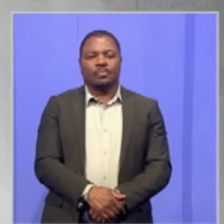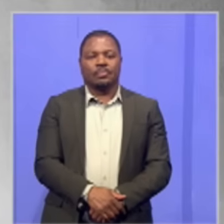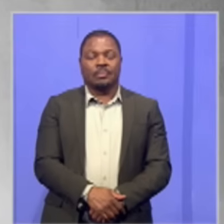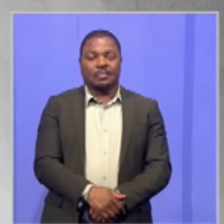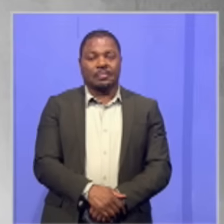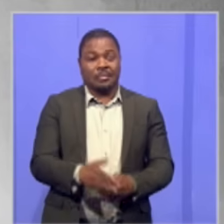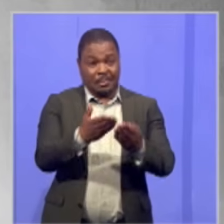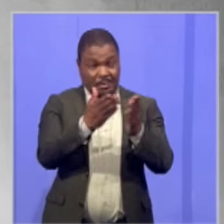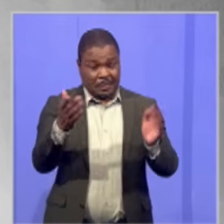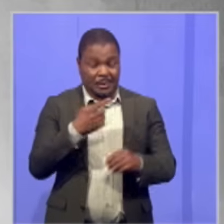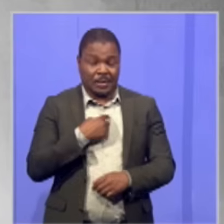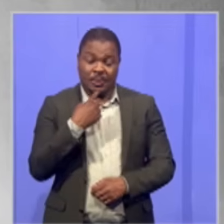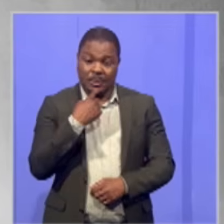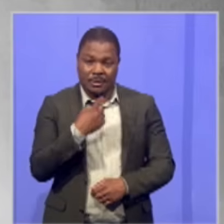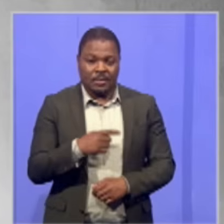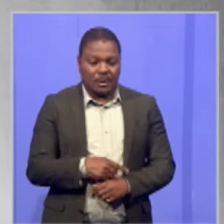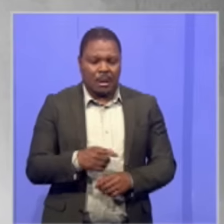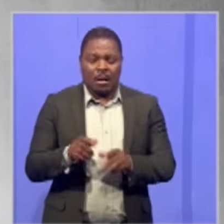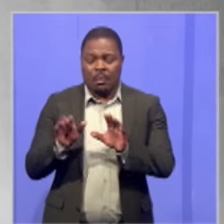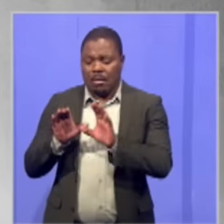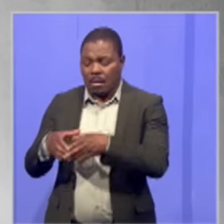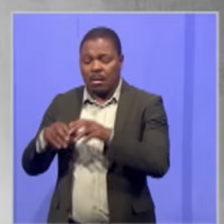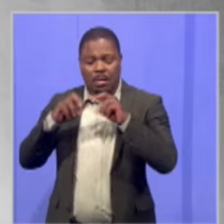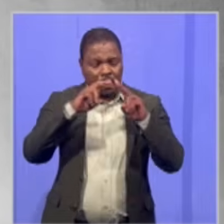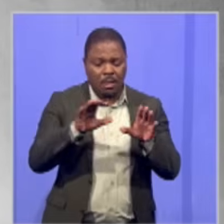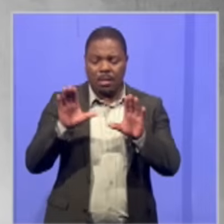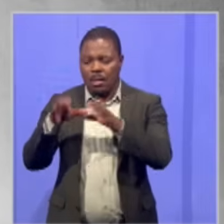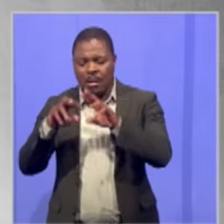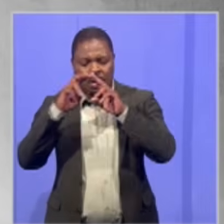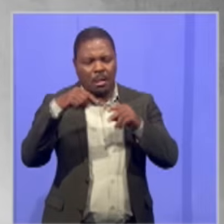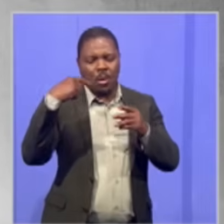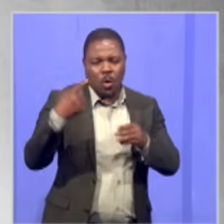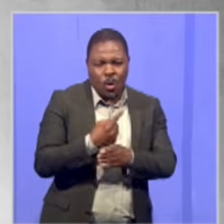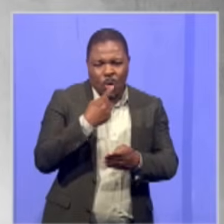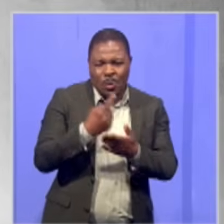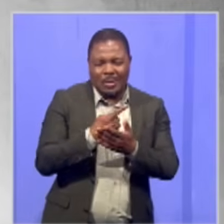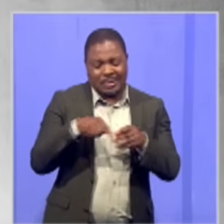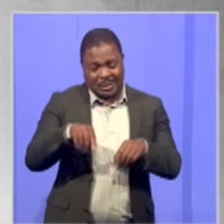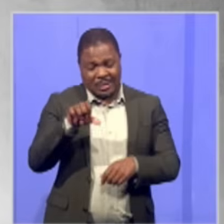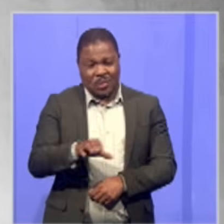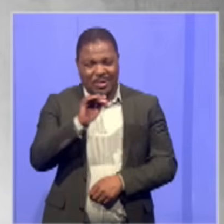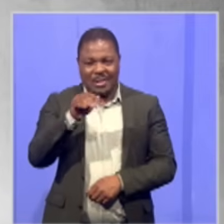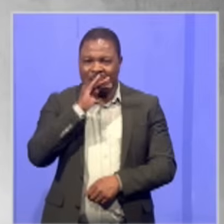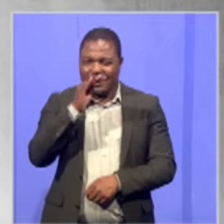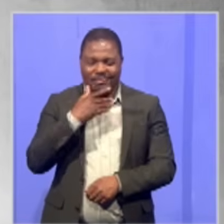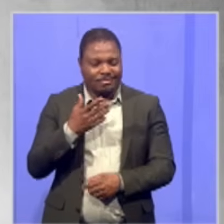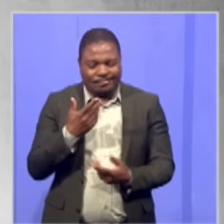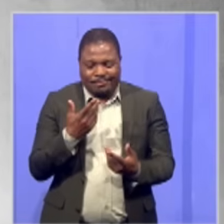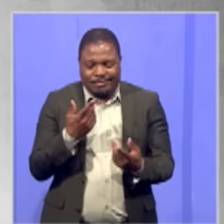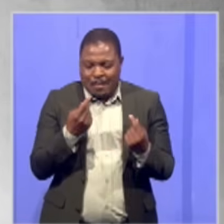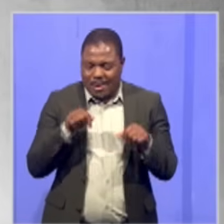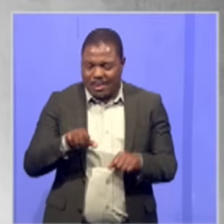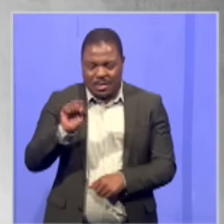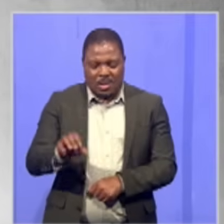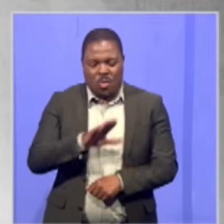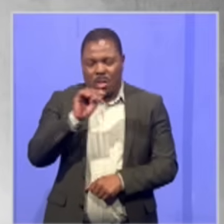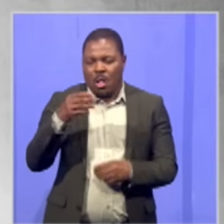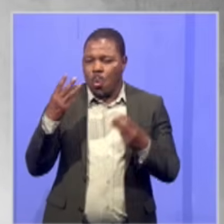Re ka la itse for tabi ya go hlomiwa ga di-commission di dintši ka mona ga rena Afrika Borwa go ya ka nna eno ba fela go senya mašheleng a setšhaba sa naga rena Afrika